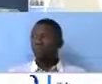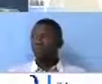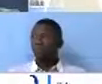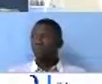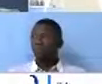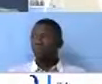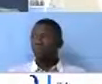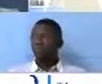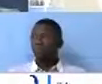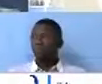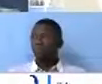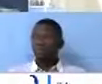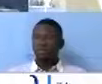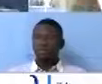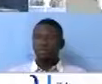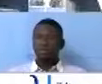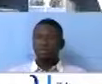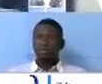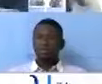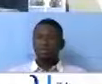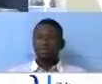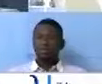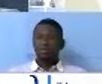They definitely show antiquity.